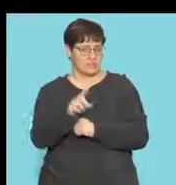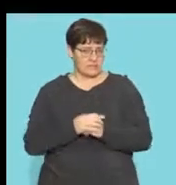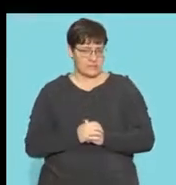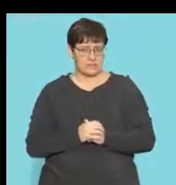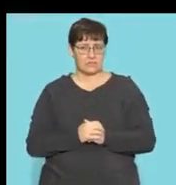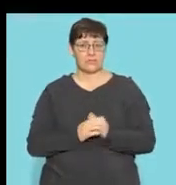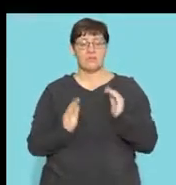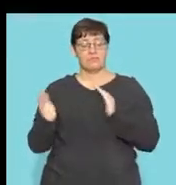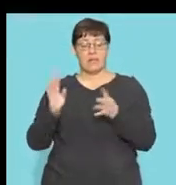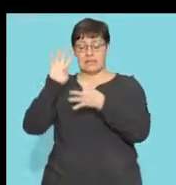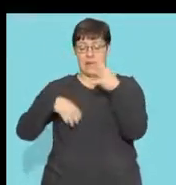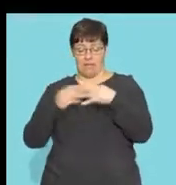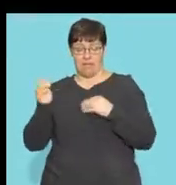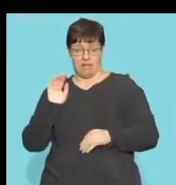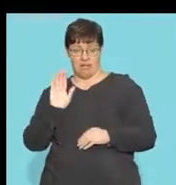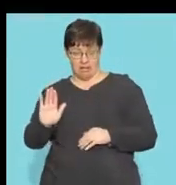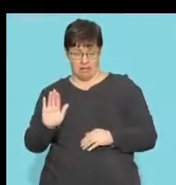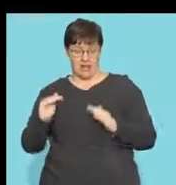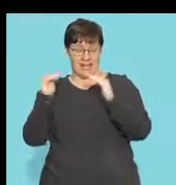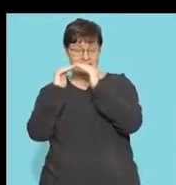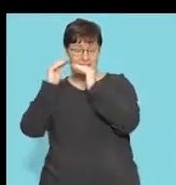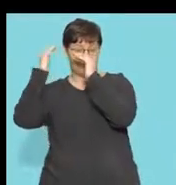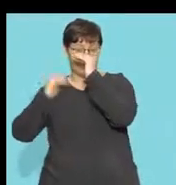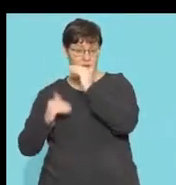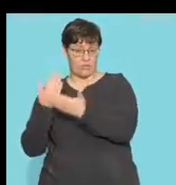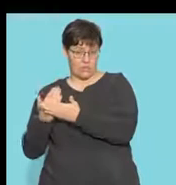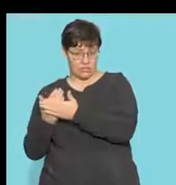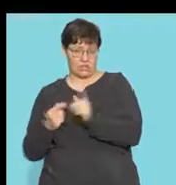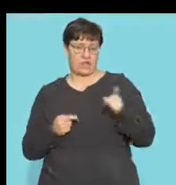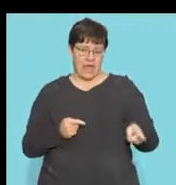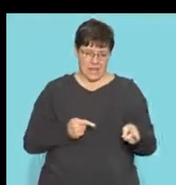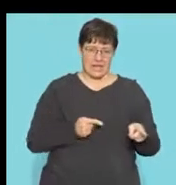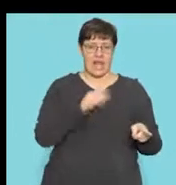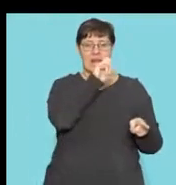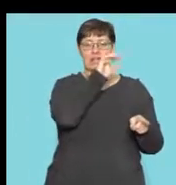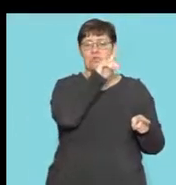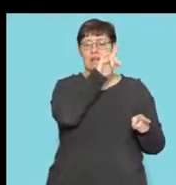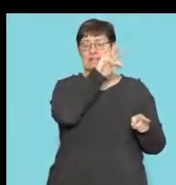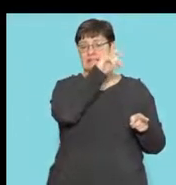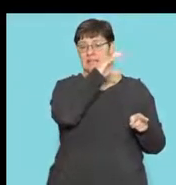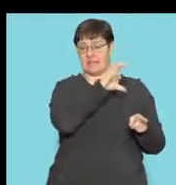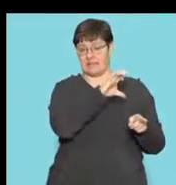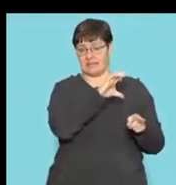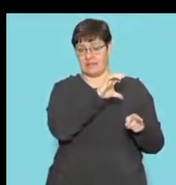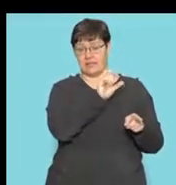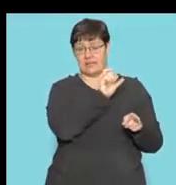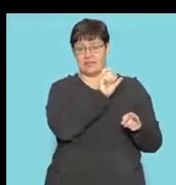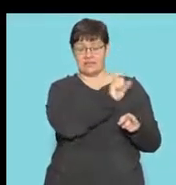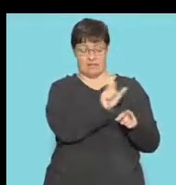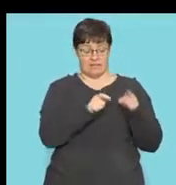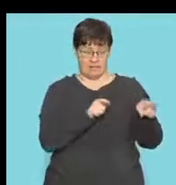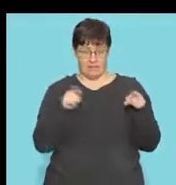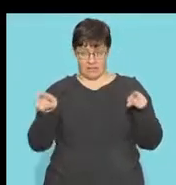the link between the table of standard reduction potentials and electrolytic cells. And we've already done